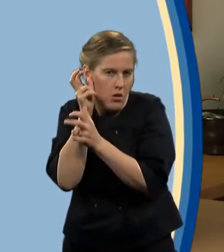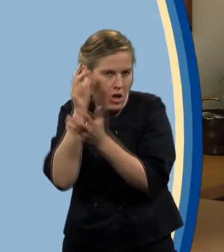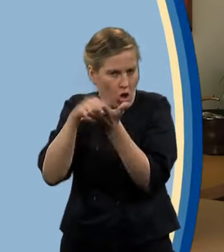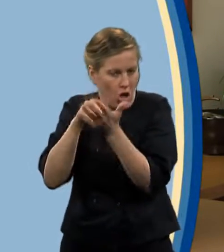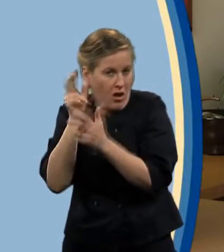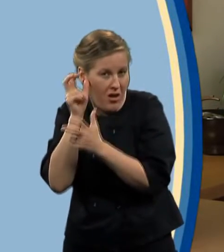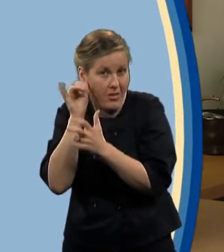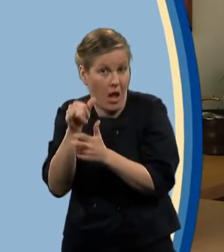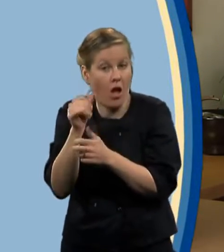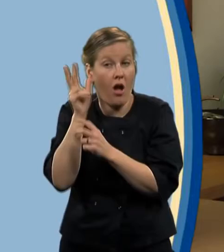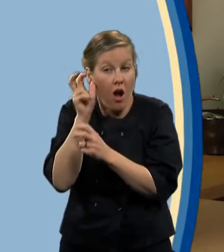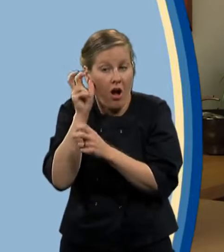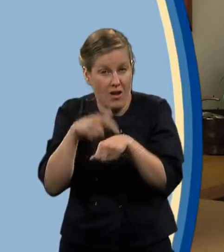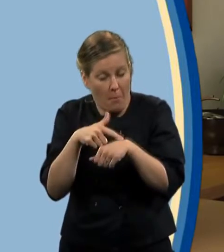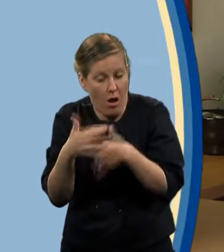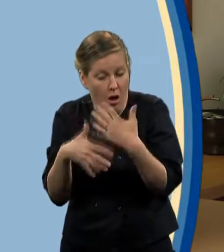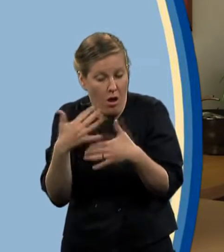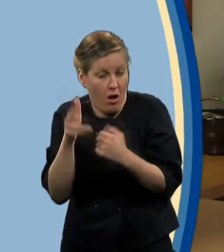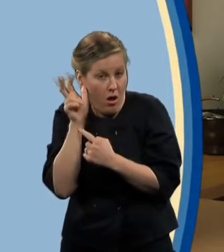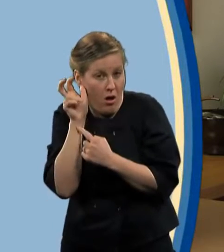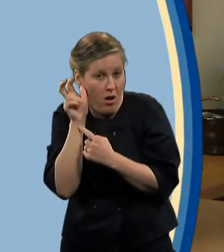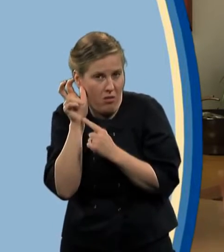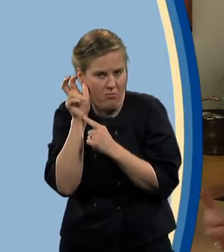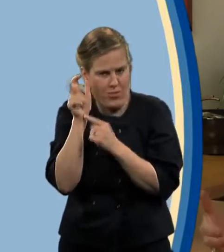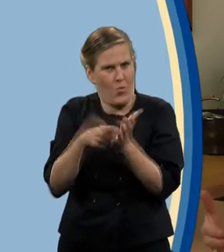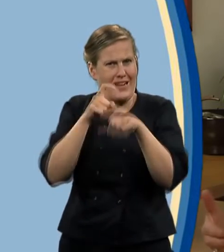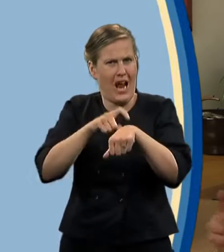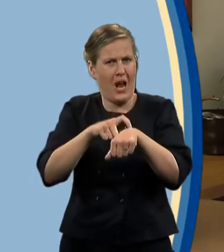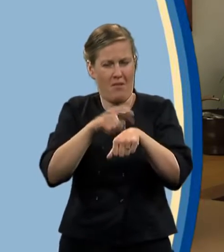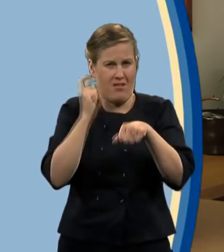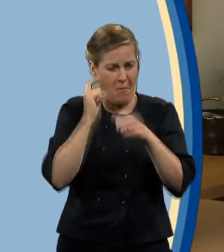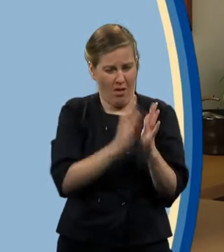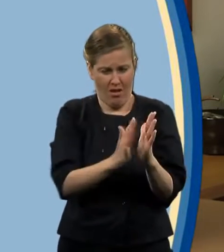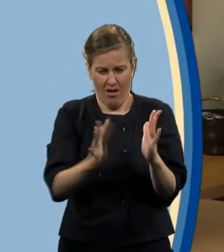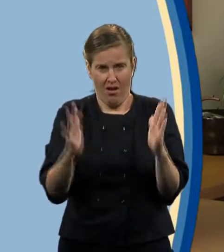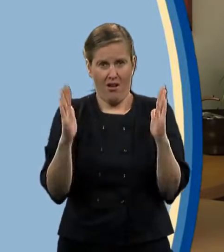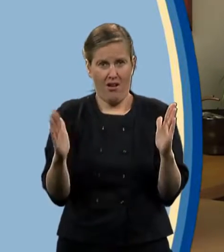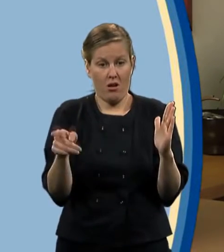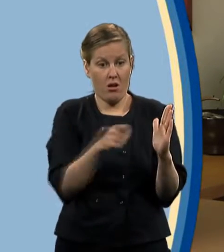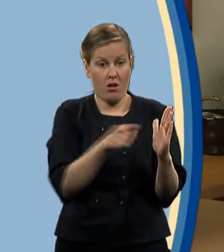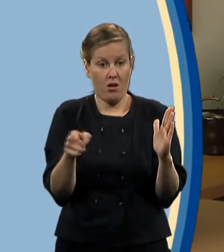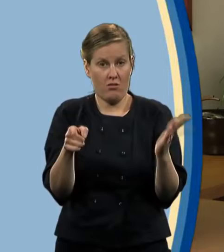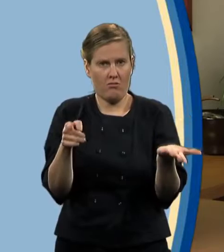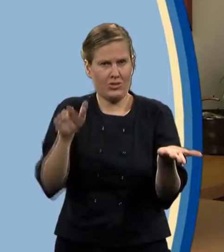that is coming in from a cochlear implant. And that takes time. And so